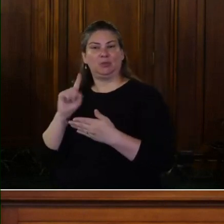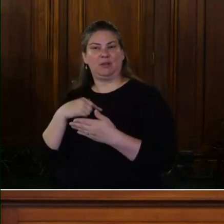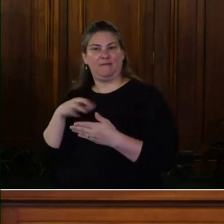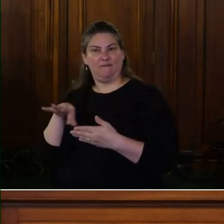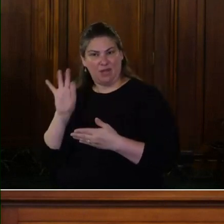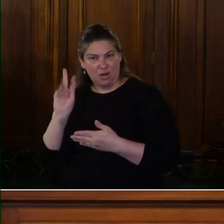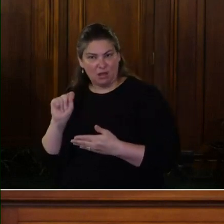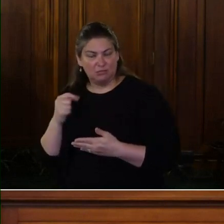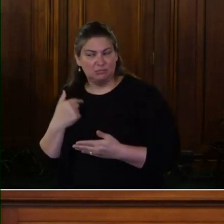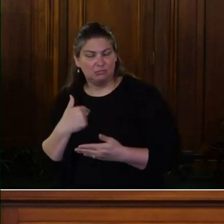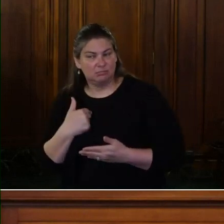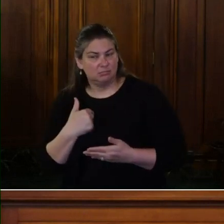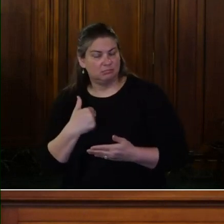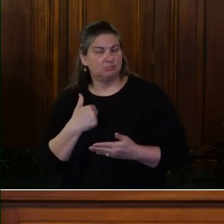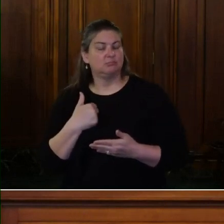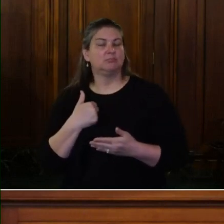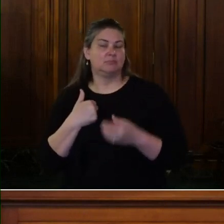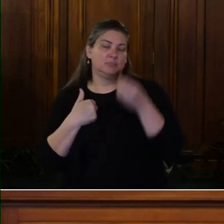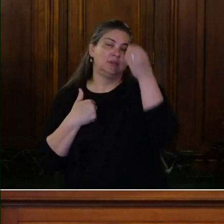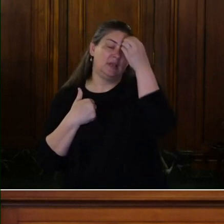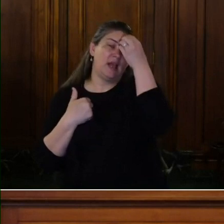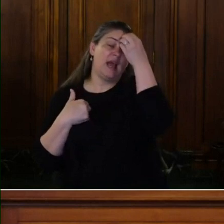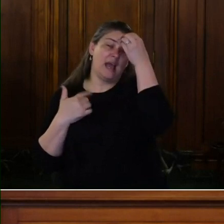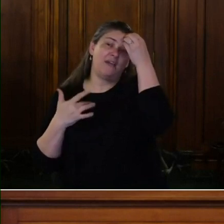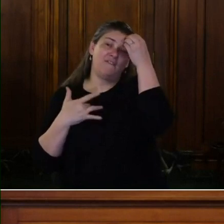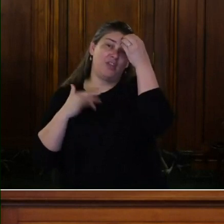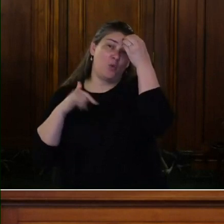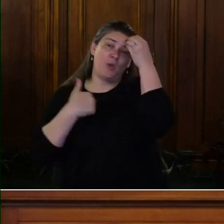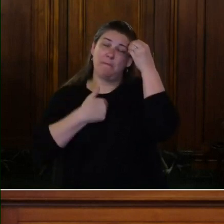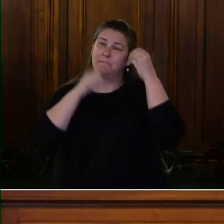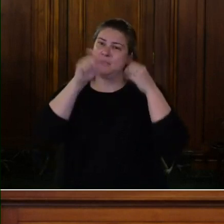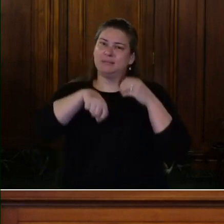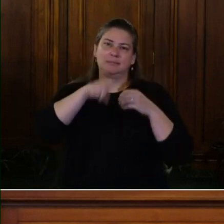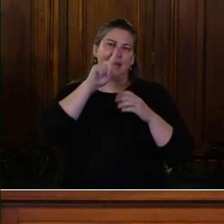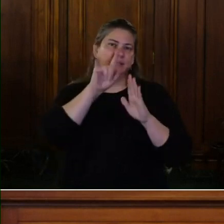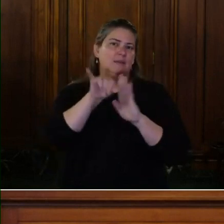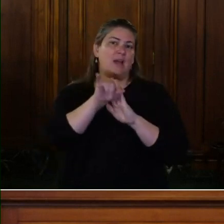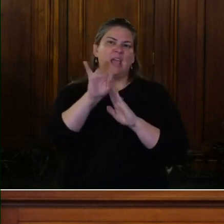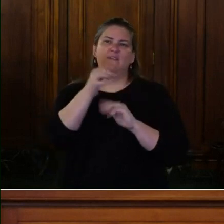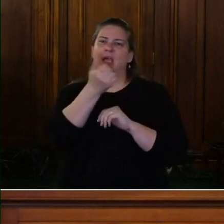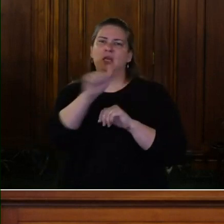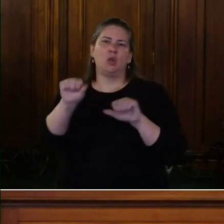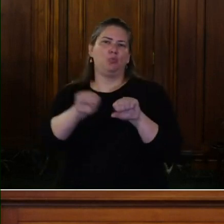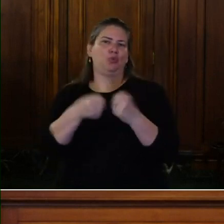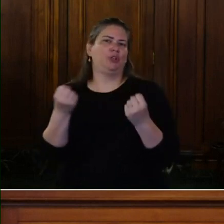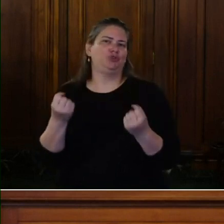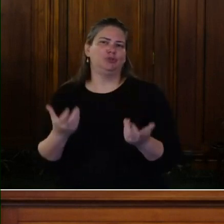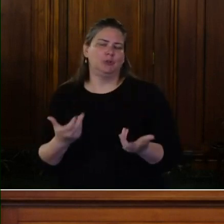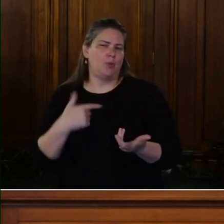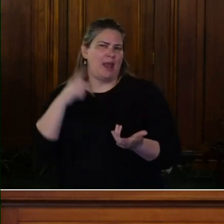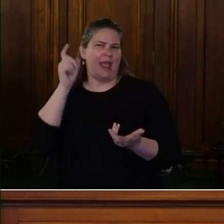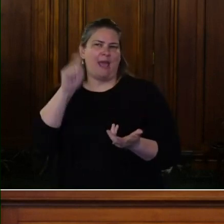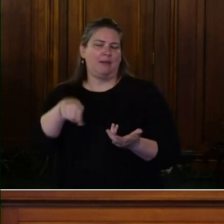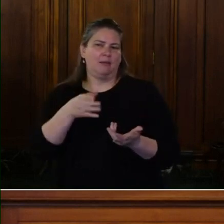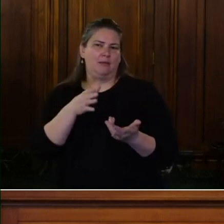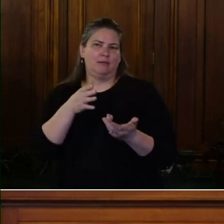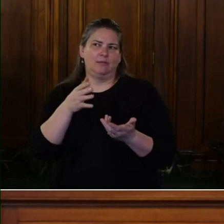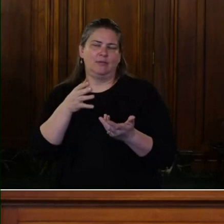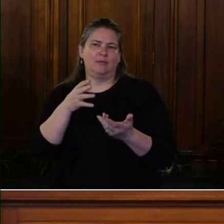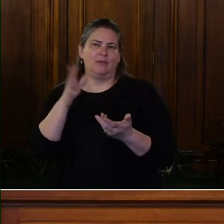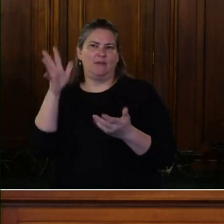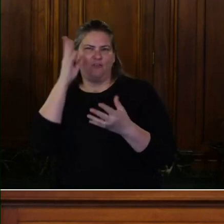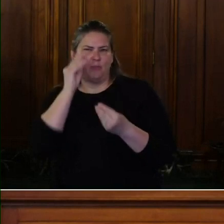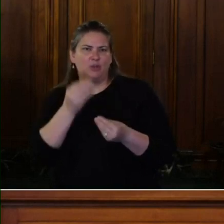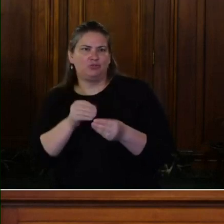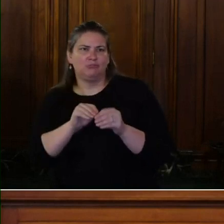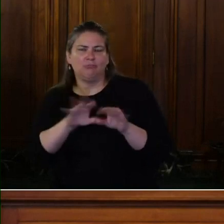And I believe that we've got to identify when something is a breach, and we've got to do it correctly. And I wasn't going to let the